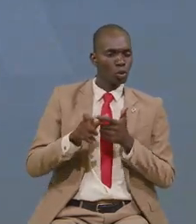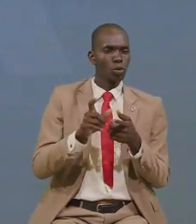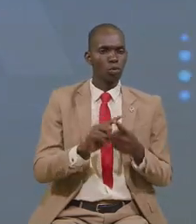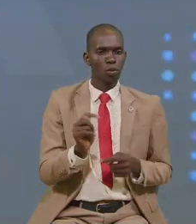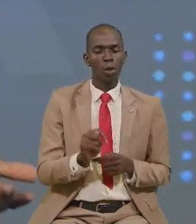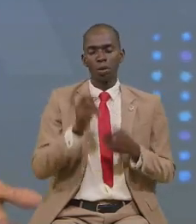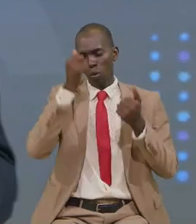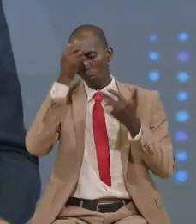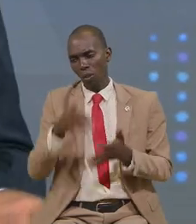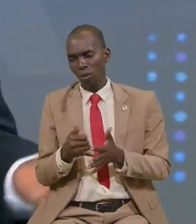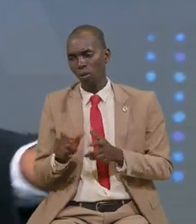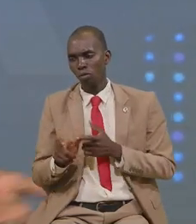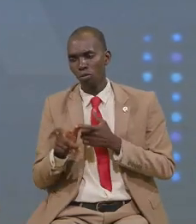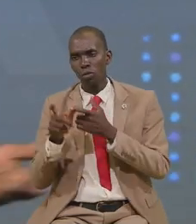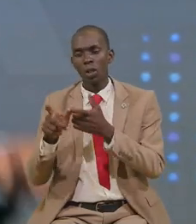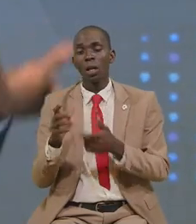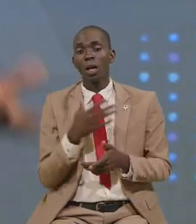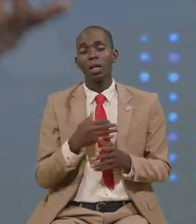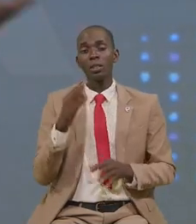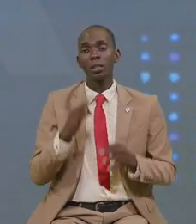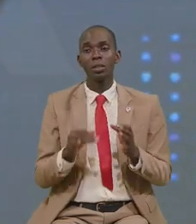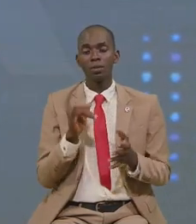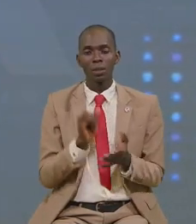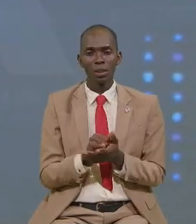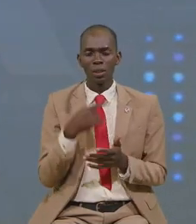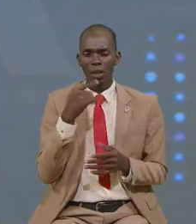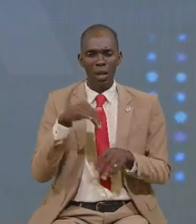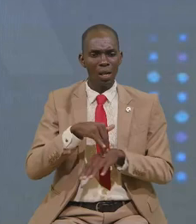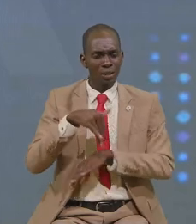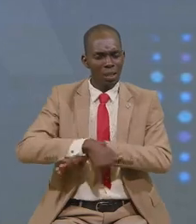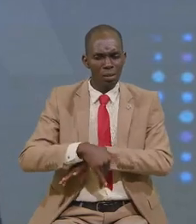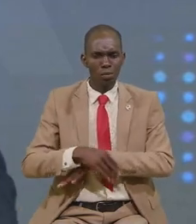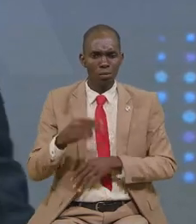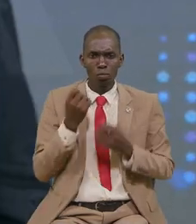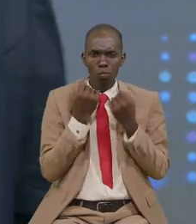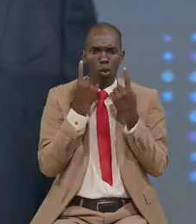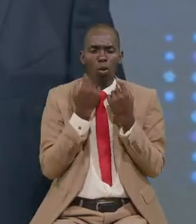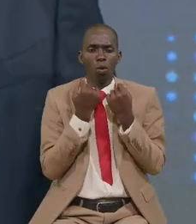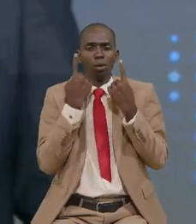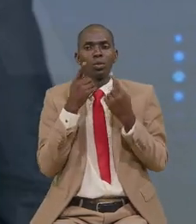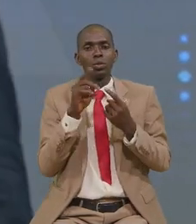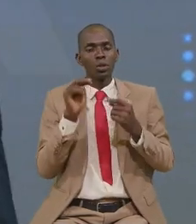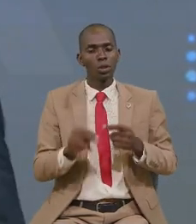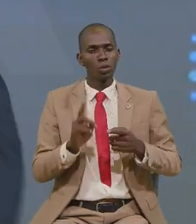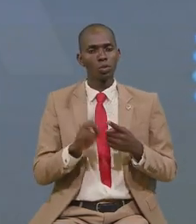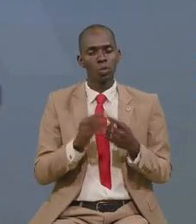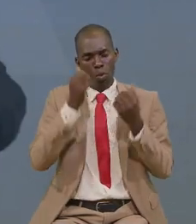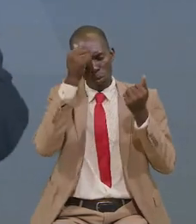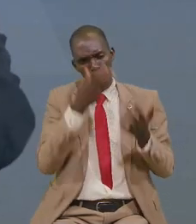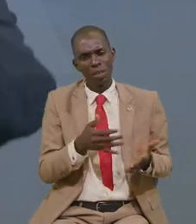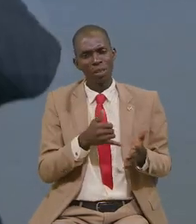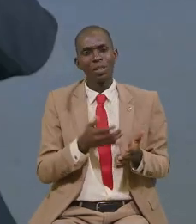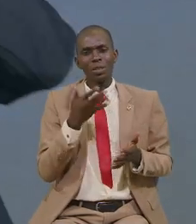the toilet. And if it says in the night, get up, get up, get up, you have to. There is something else reigning,